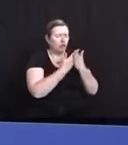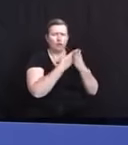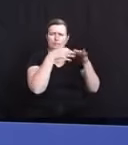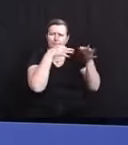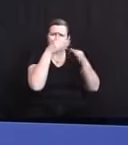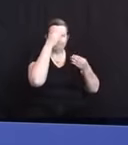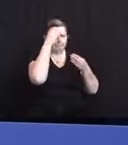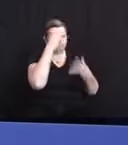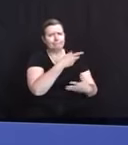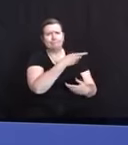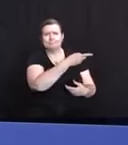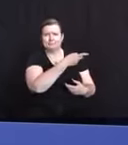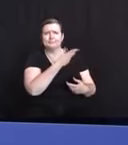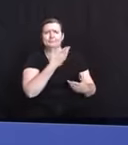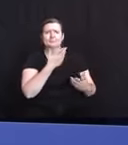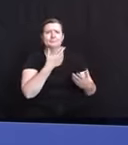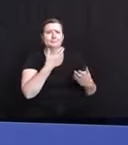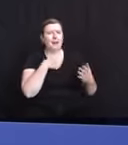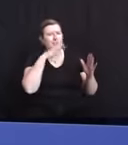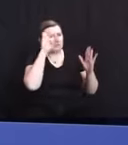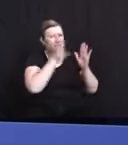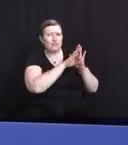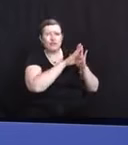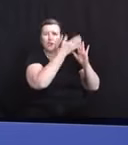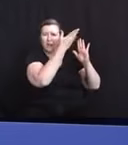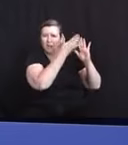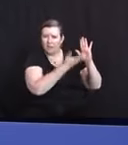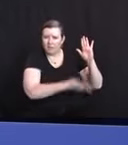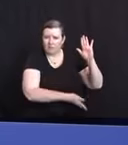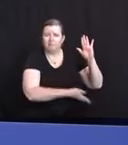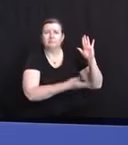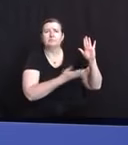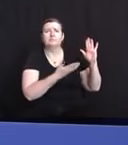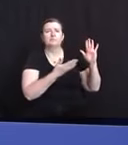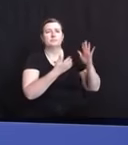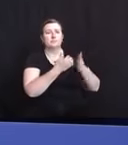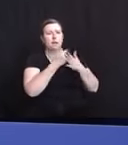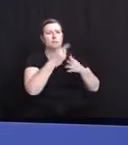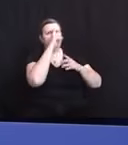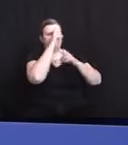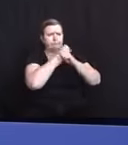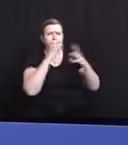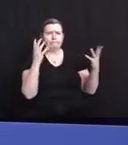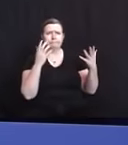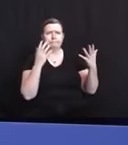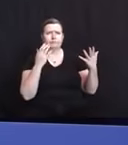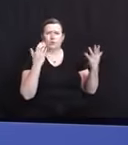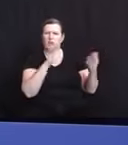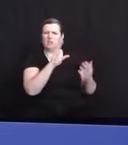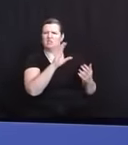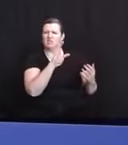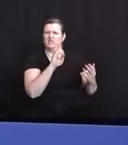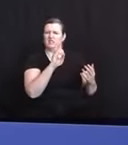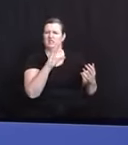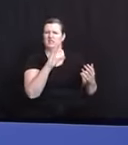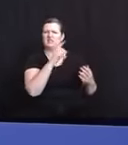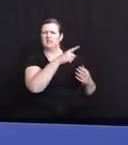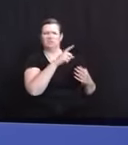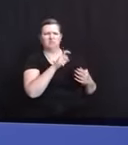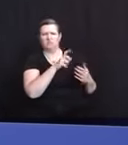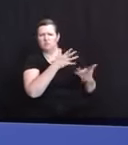the infographic gives you a nice picture of what they look at every day, and we meet weekly,